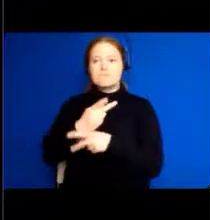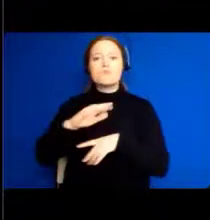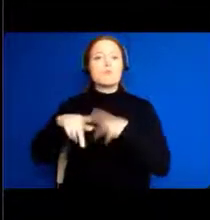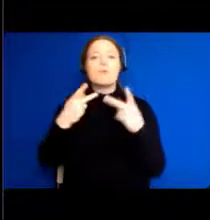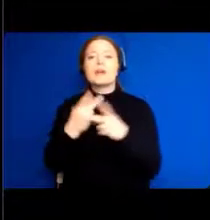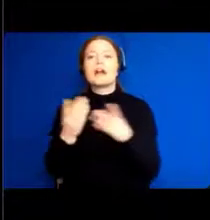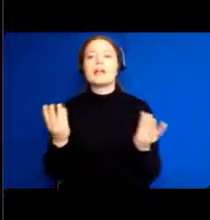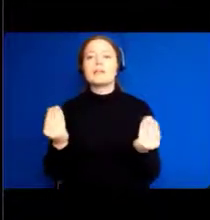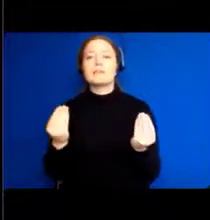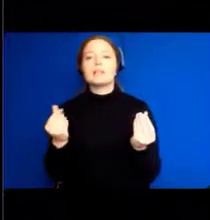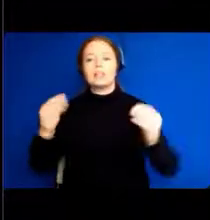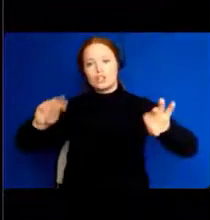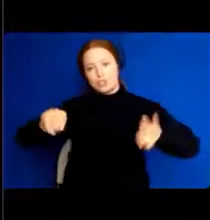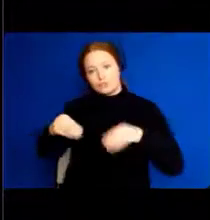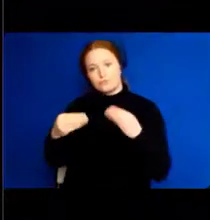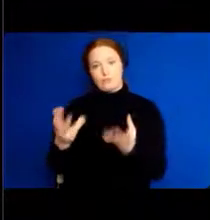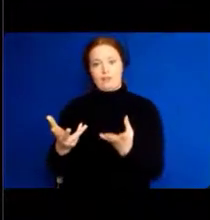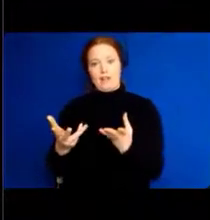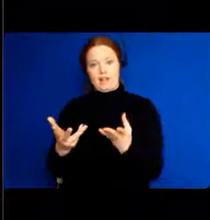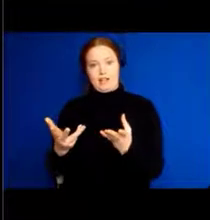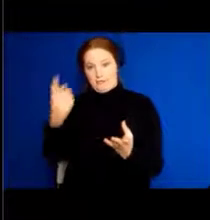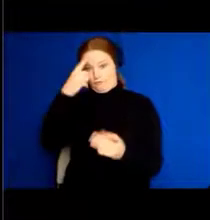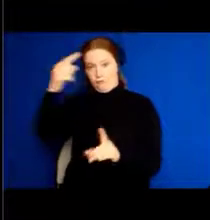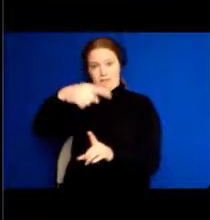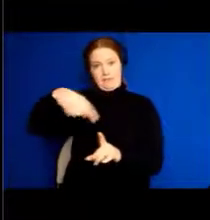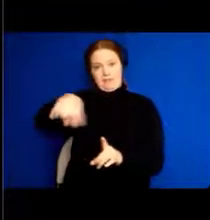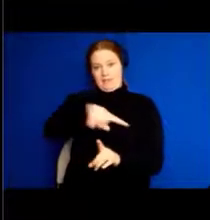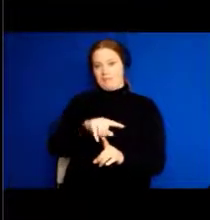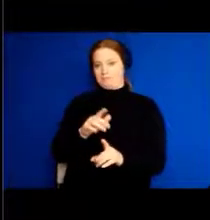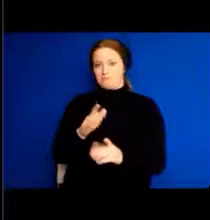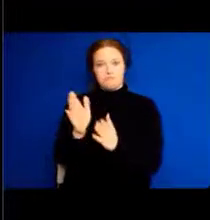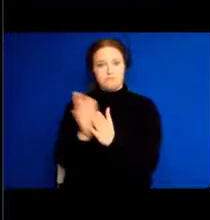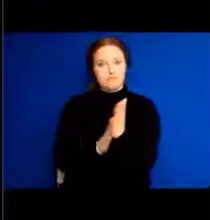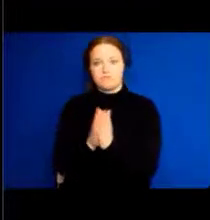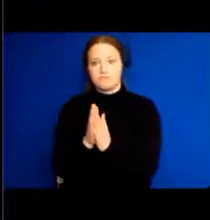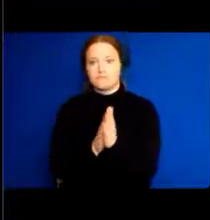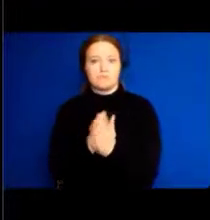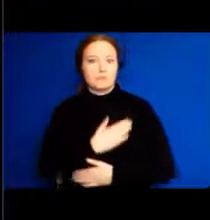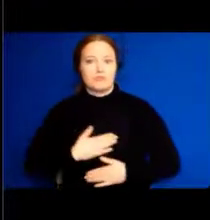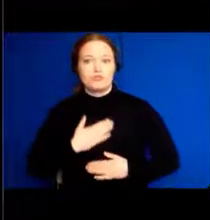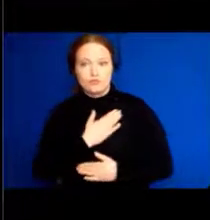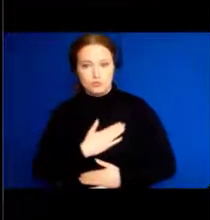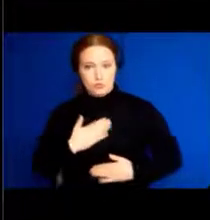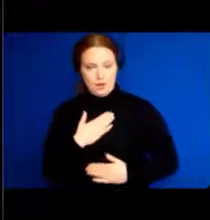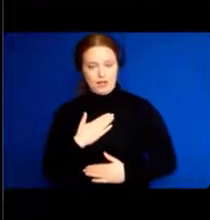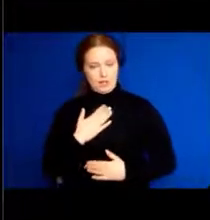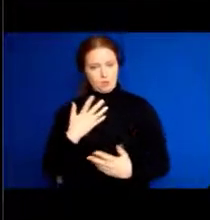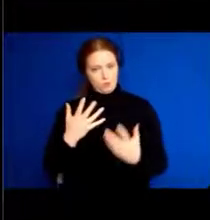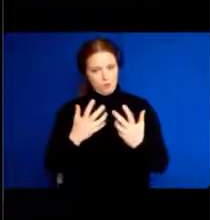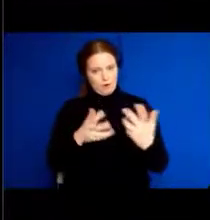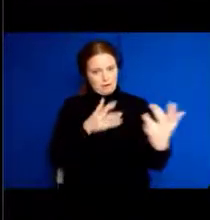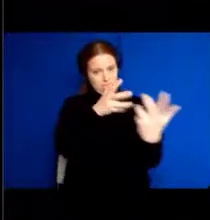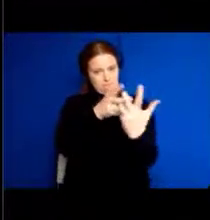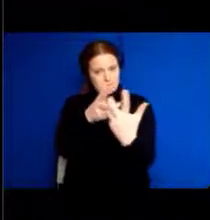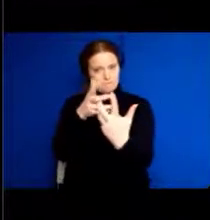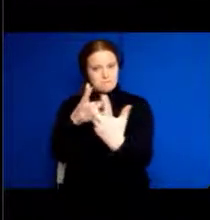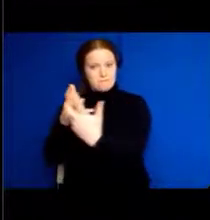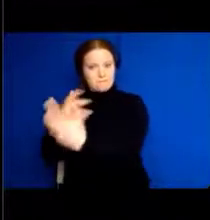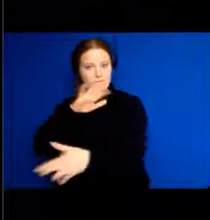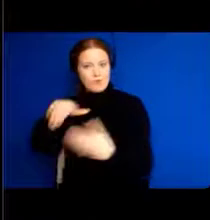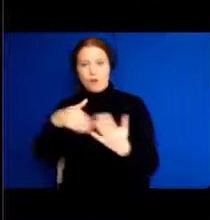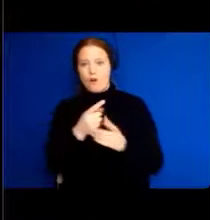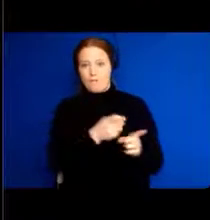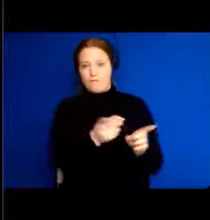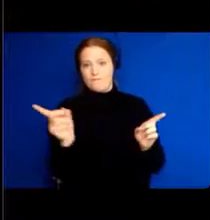whole range of things to make and to do in art making, and that everyone would have something that appealed to them. So there